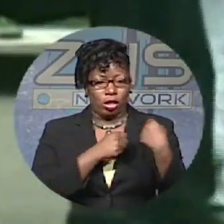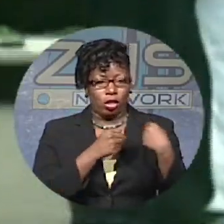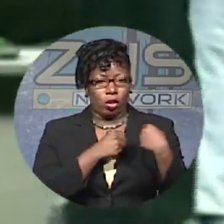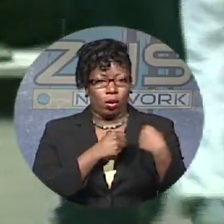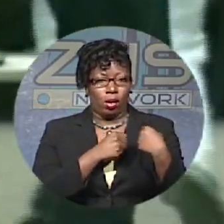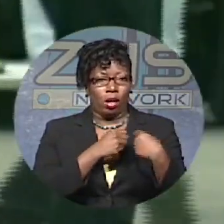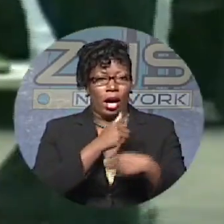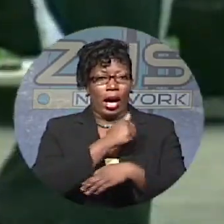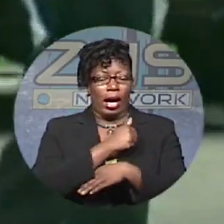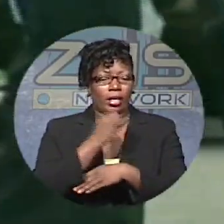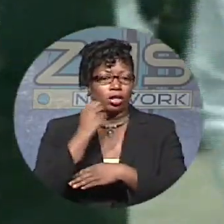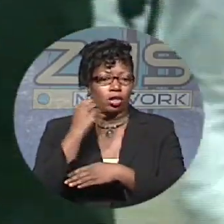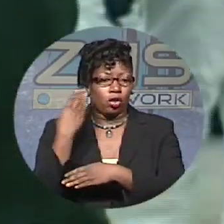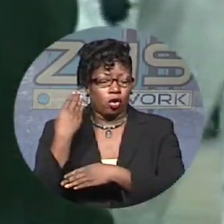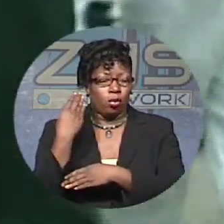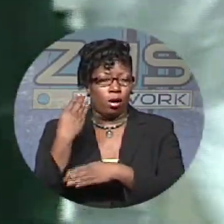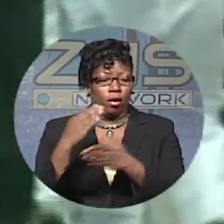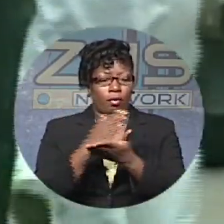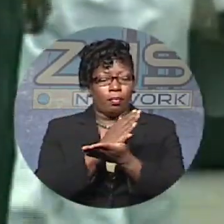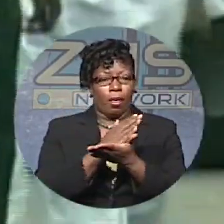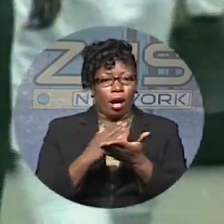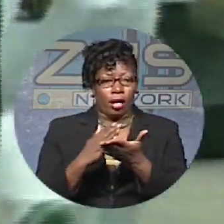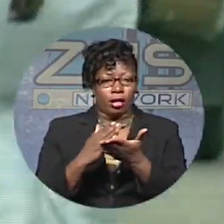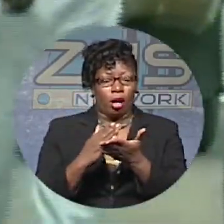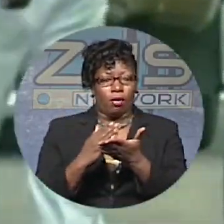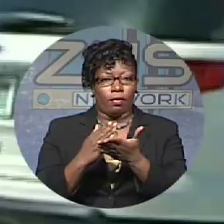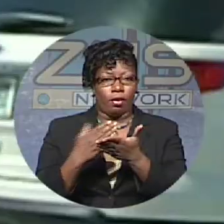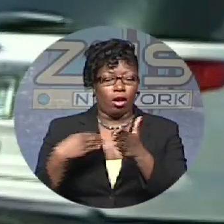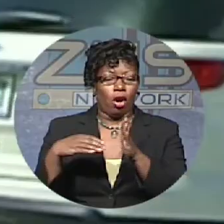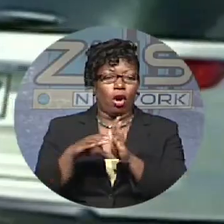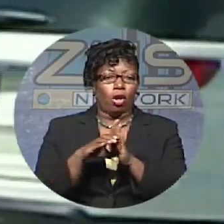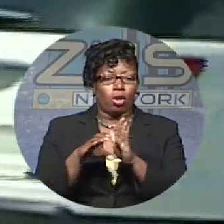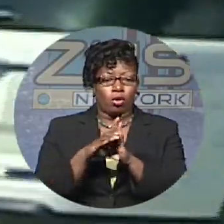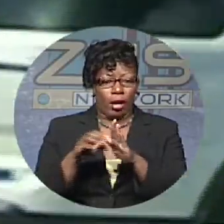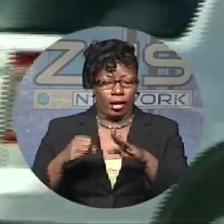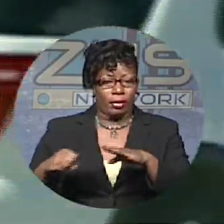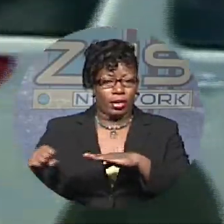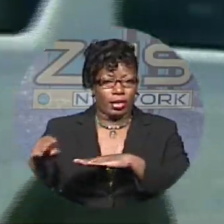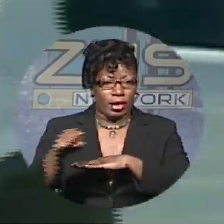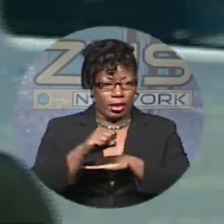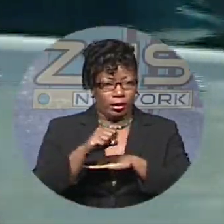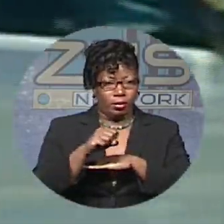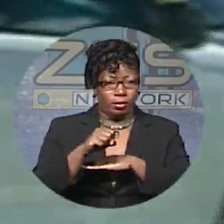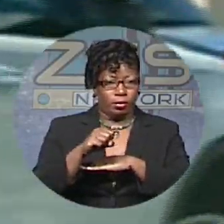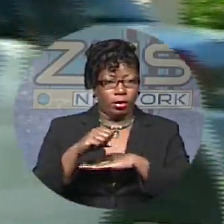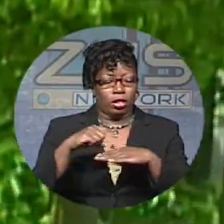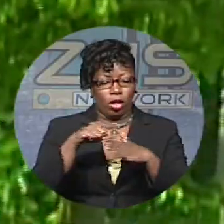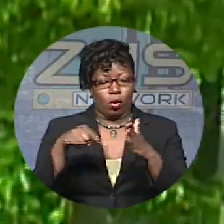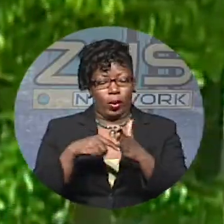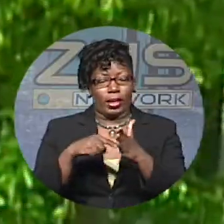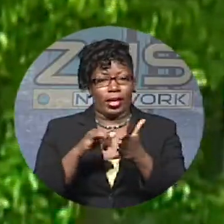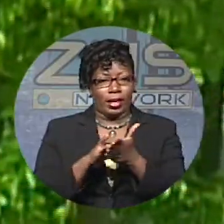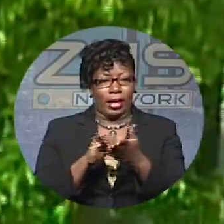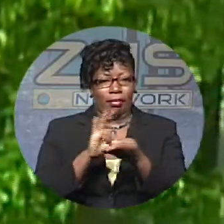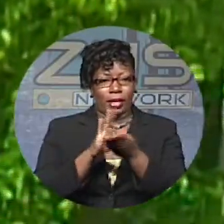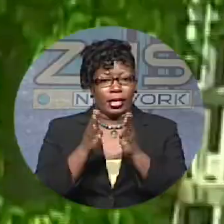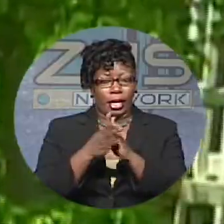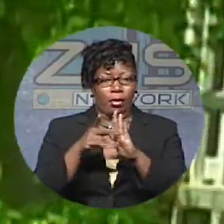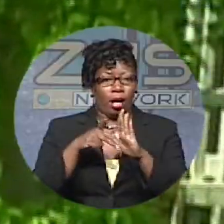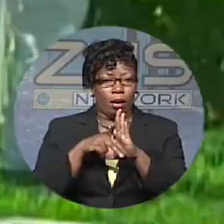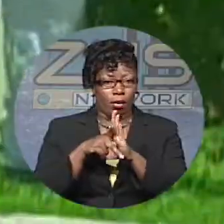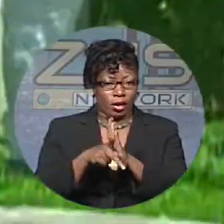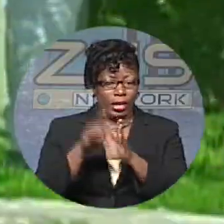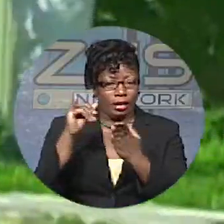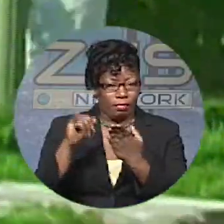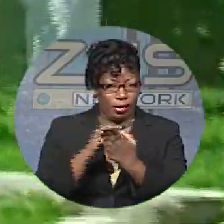home as part of the crime scene or eliminated his family members as suspects once the matter became a homicide investigation, and he said